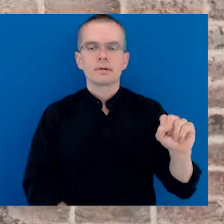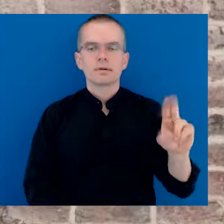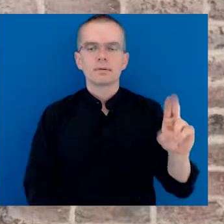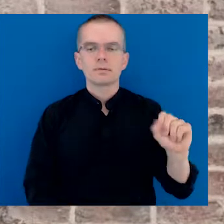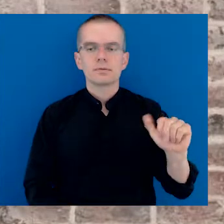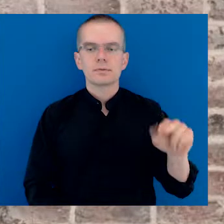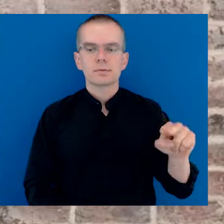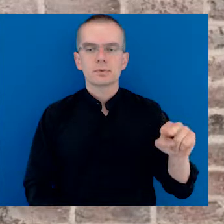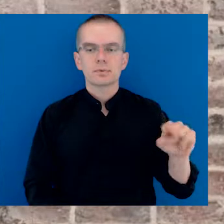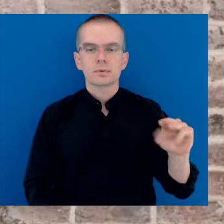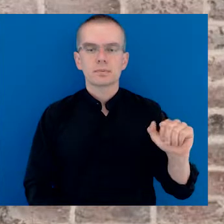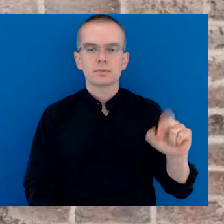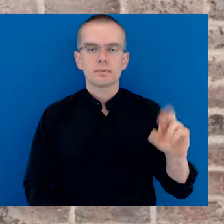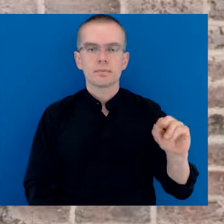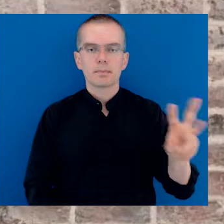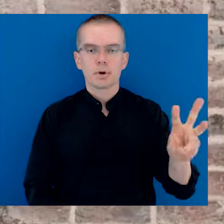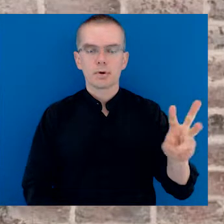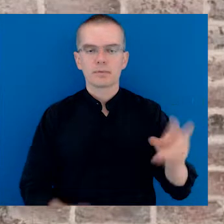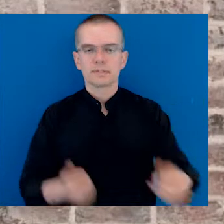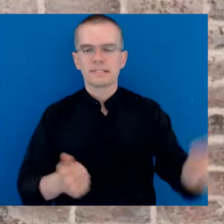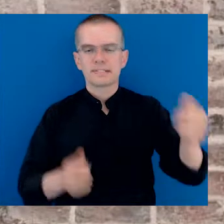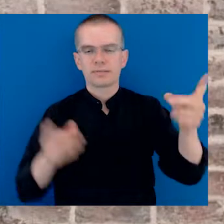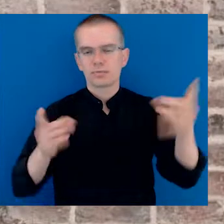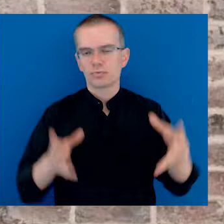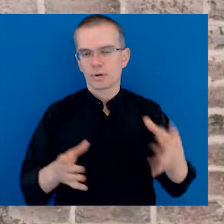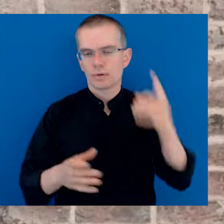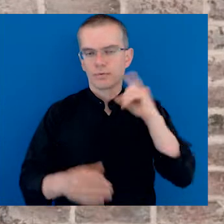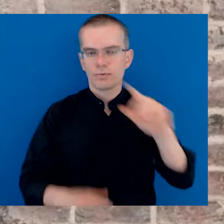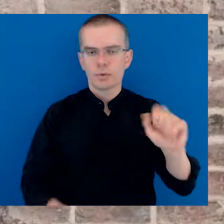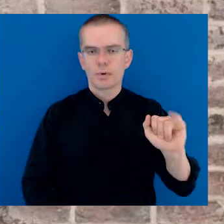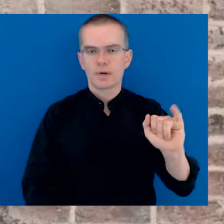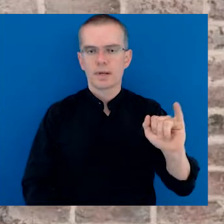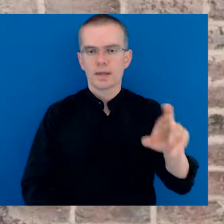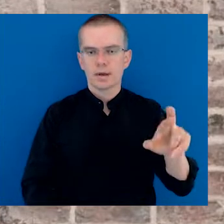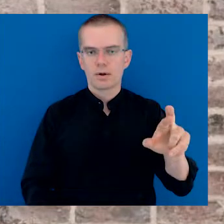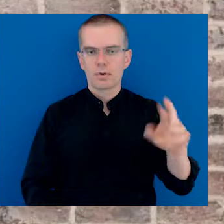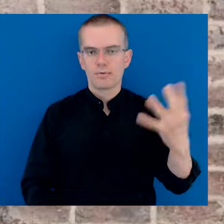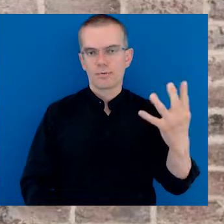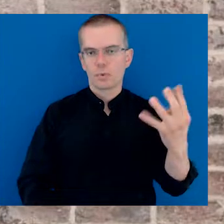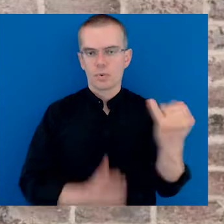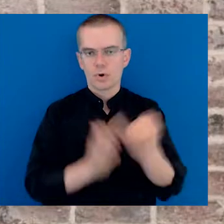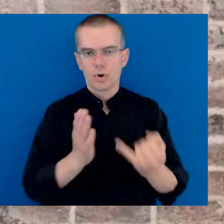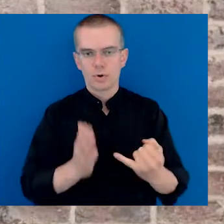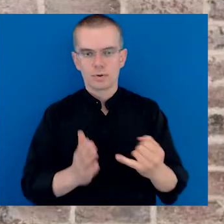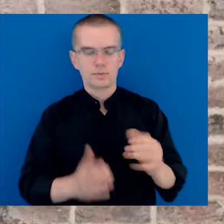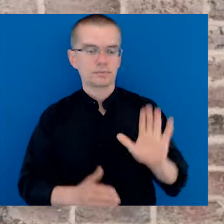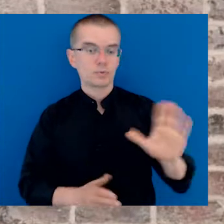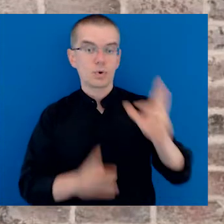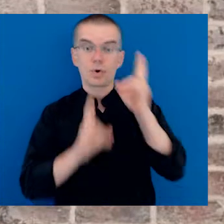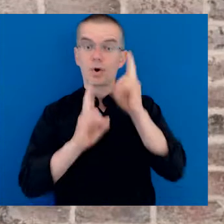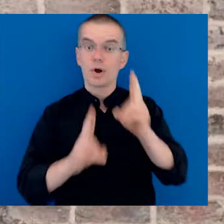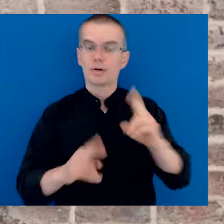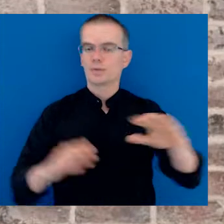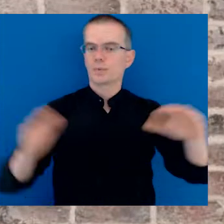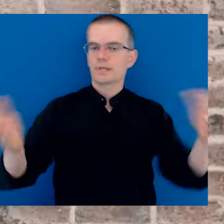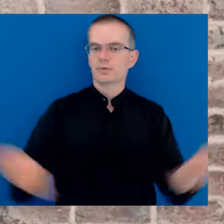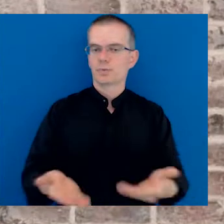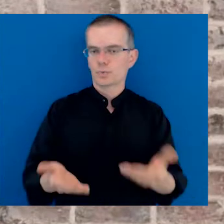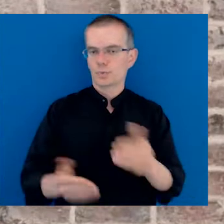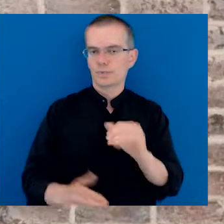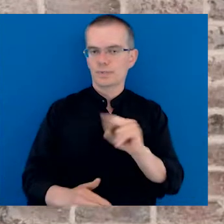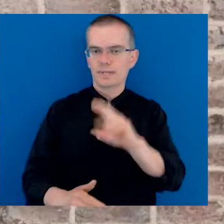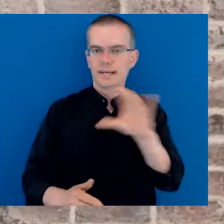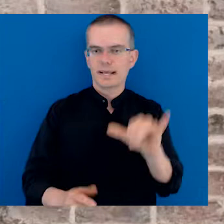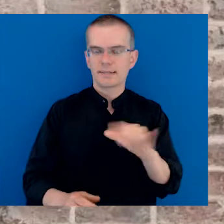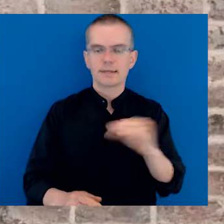Susan Morrow is the executive director of Air for Arts, and it is her honor to introduce Nancy and